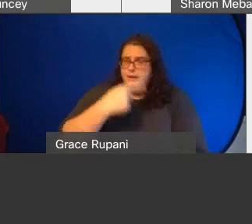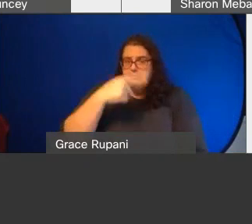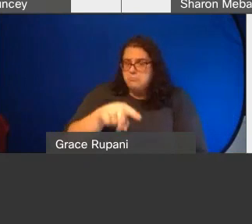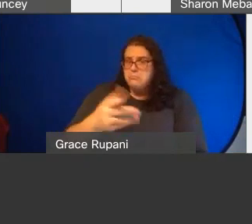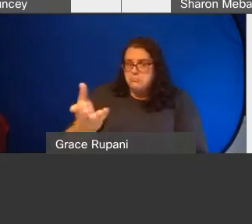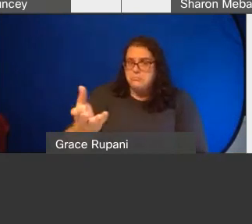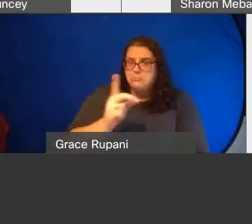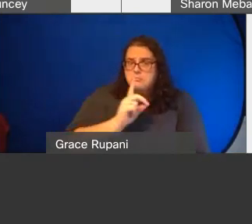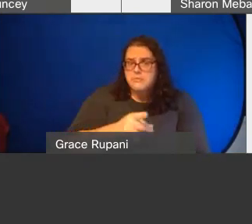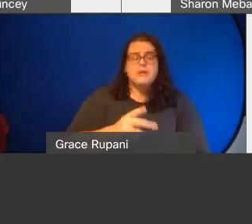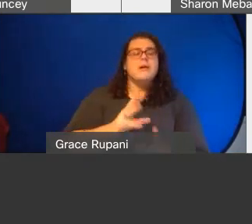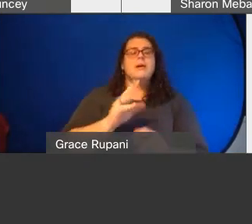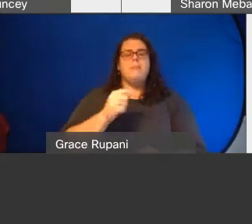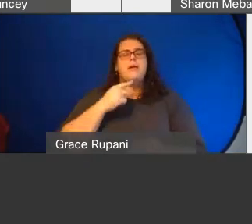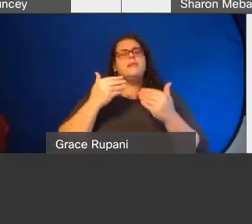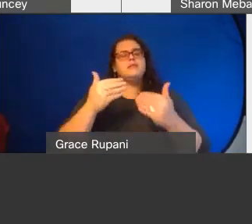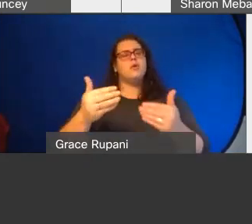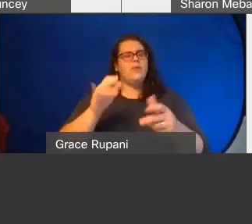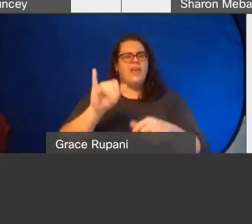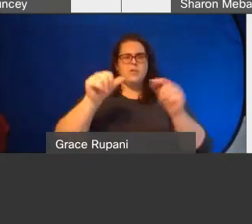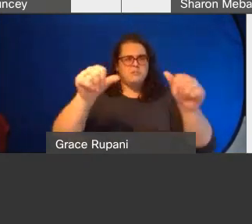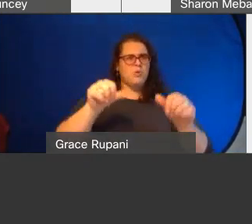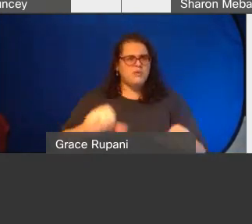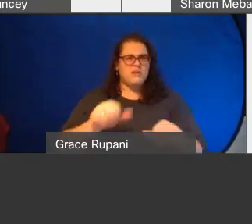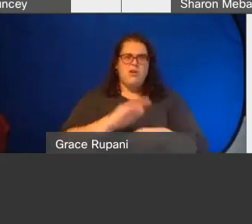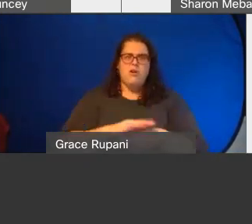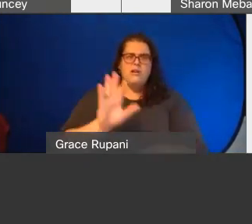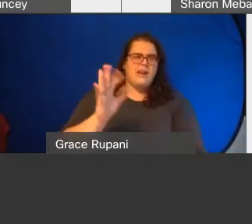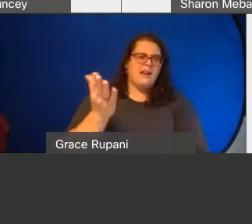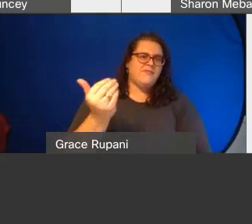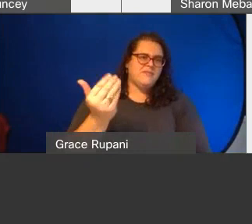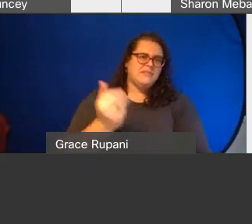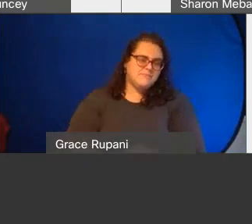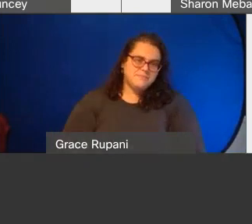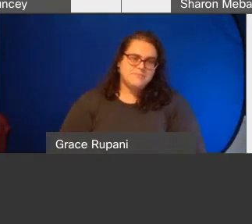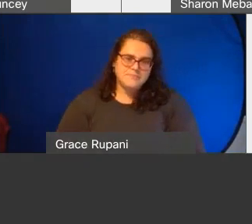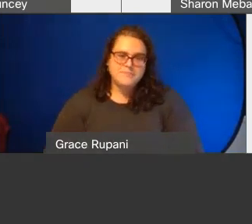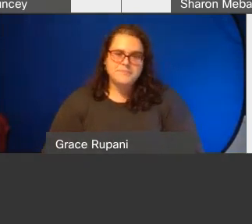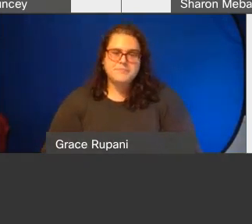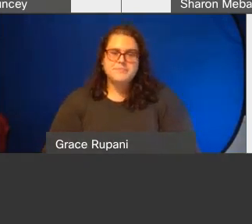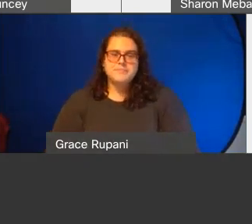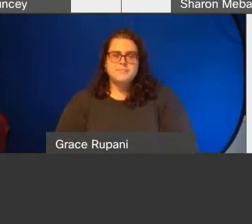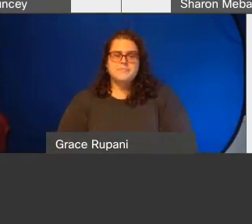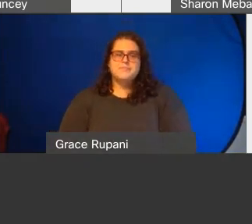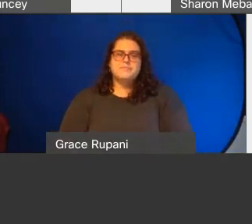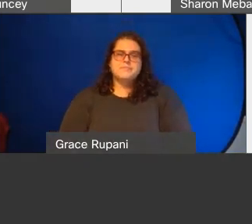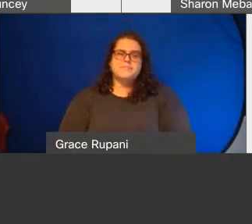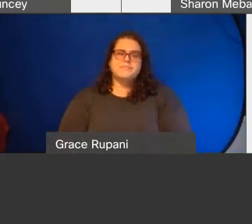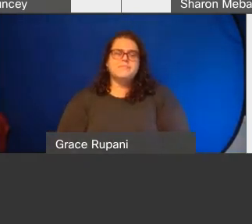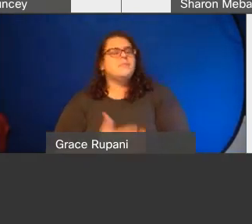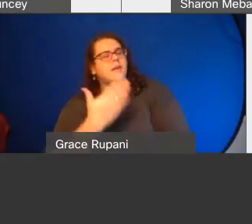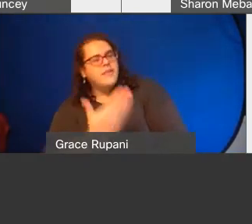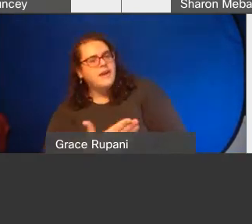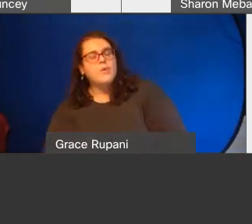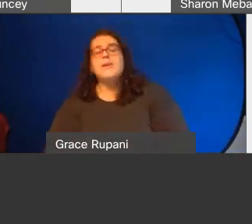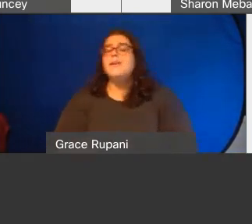this was posted on September the 15th, 2020. Okay, thank you. And I just want to add, I know there was a